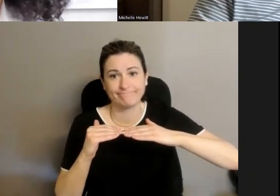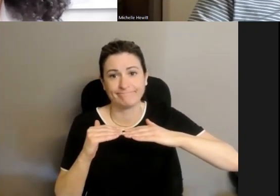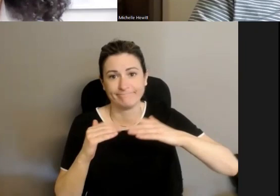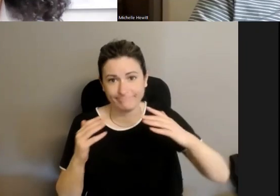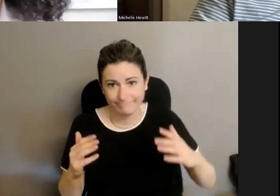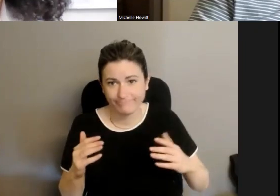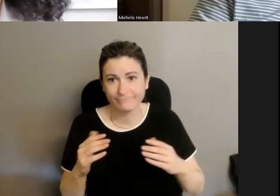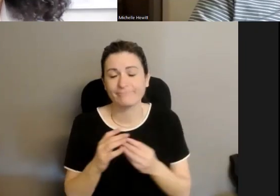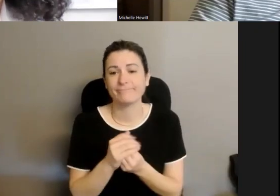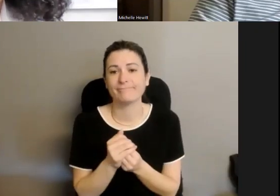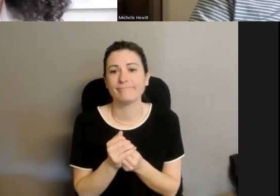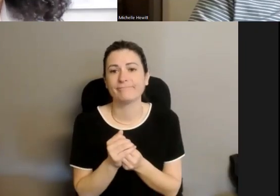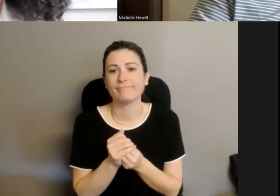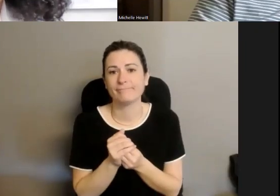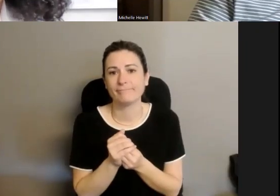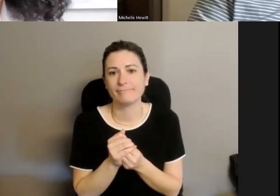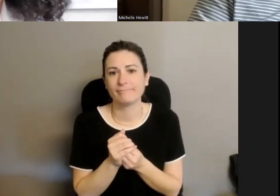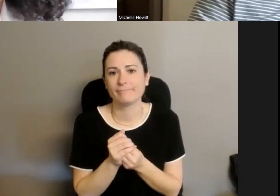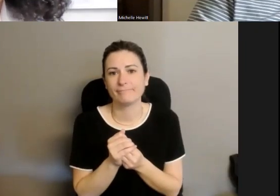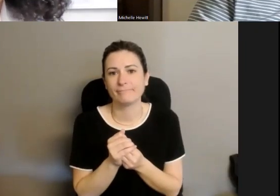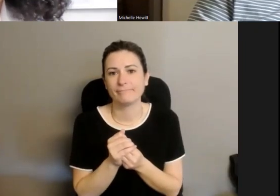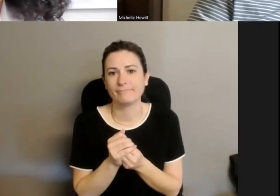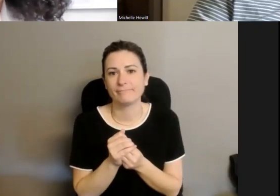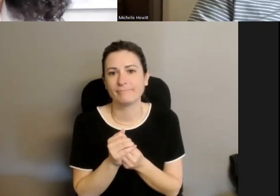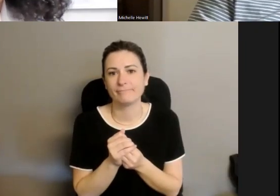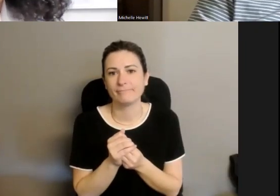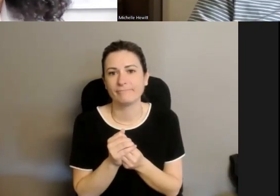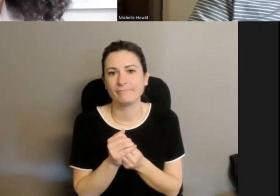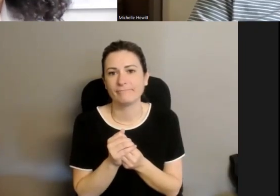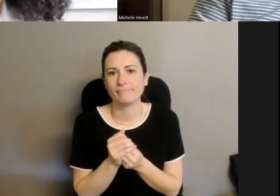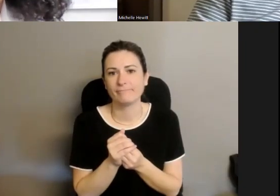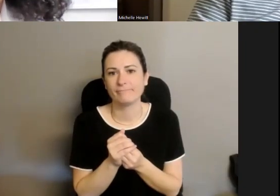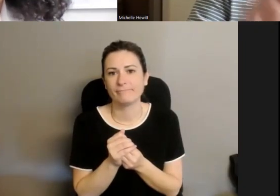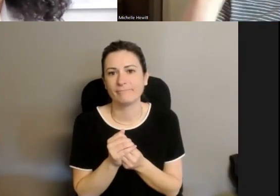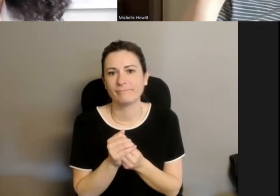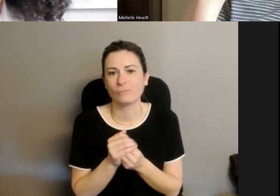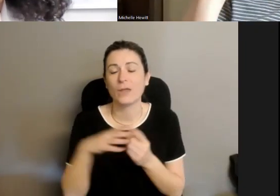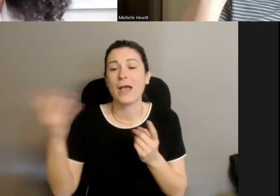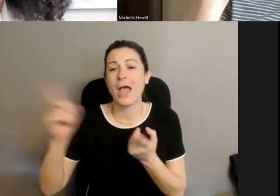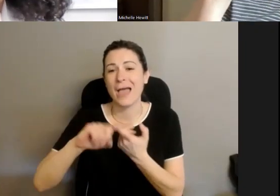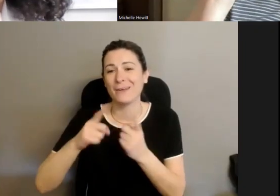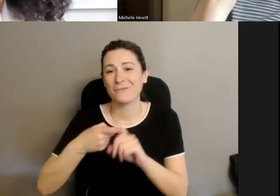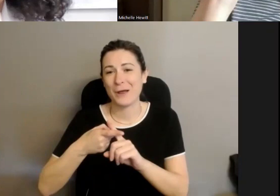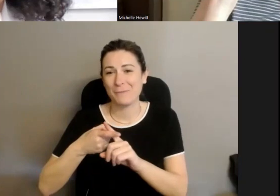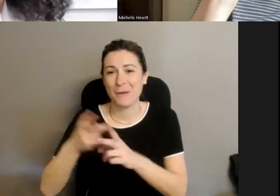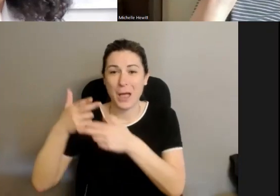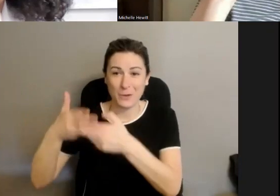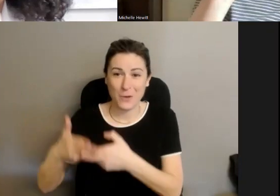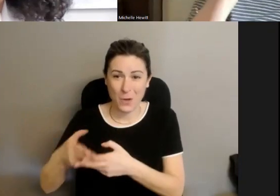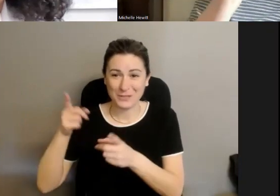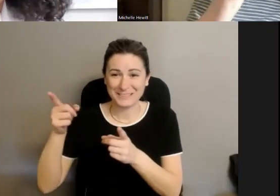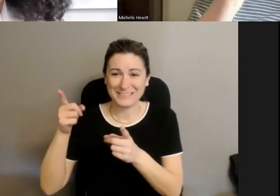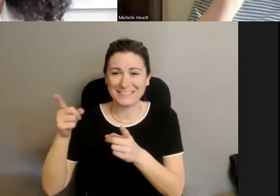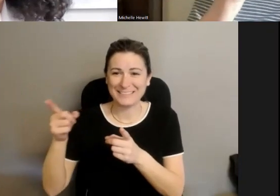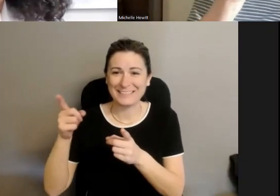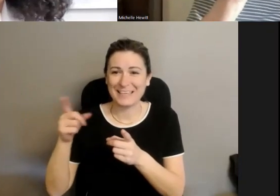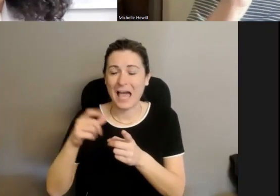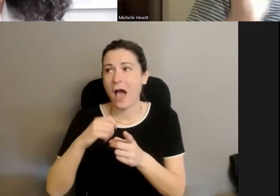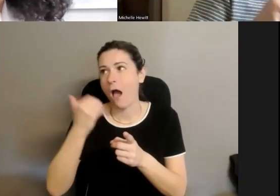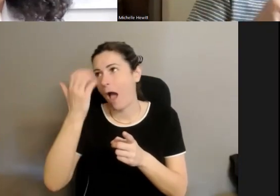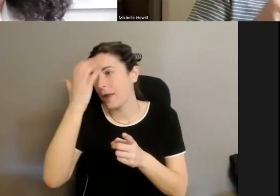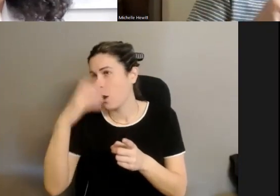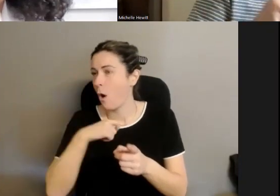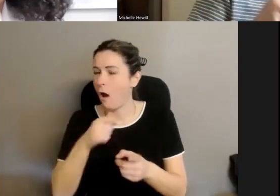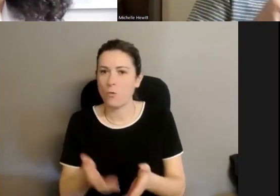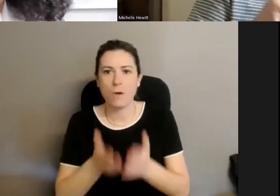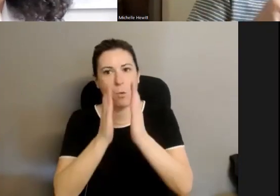that outrageously reasonable request to let people live in poverty. Like, that's what we're saying